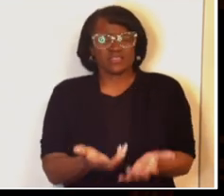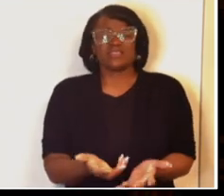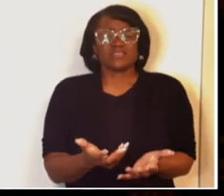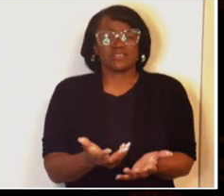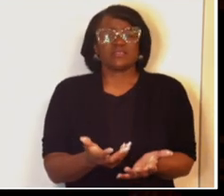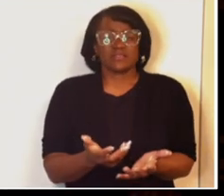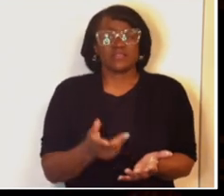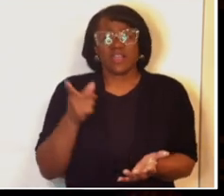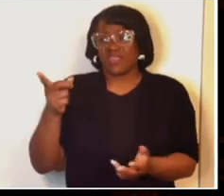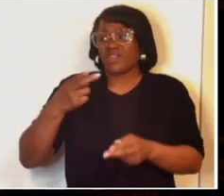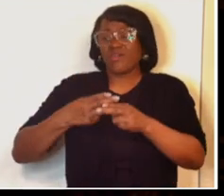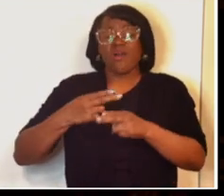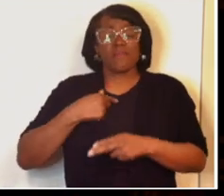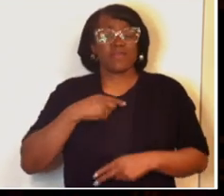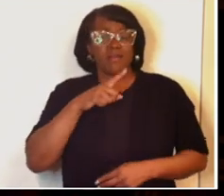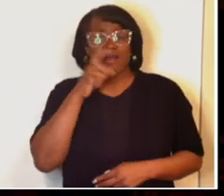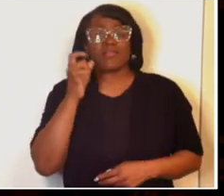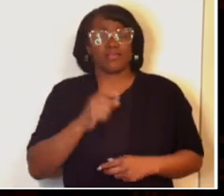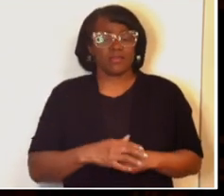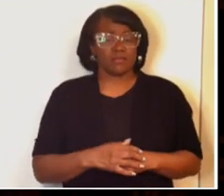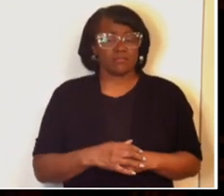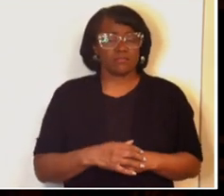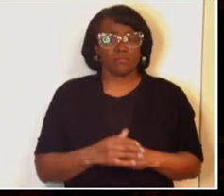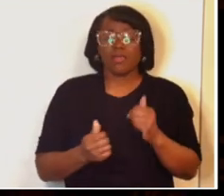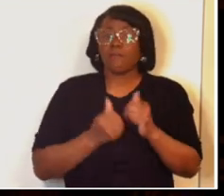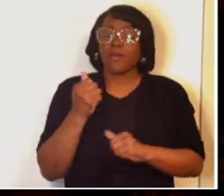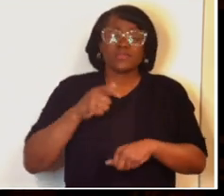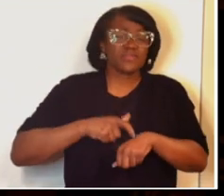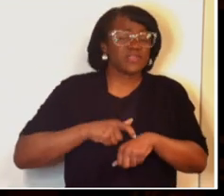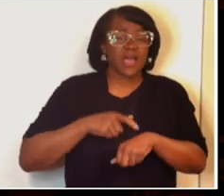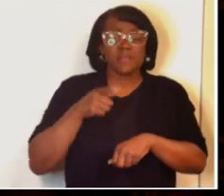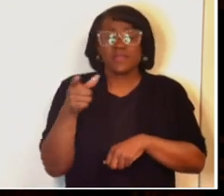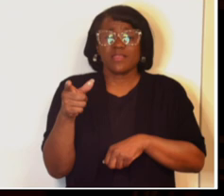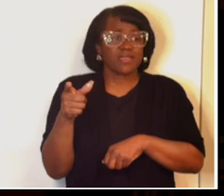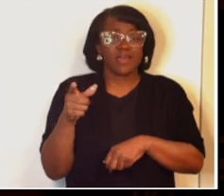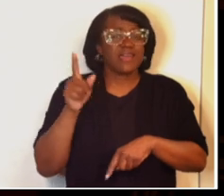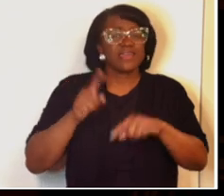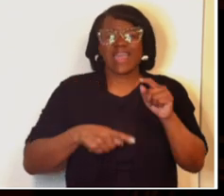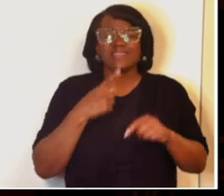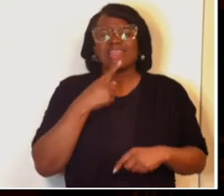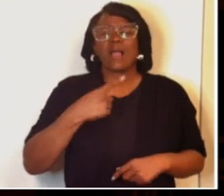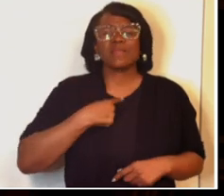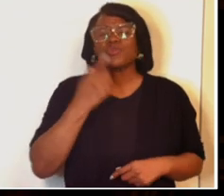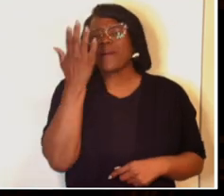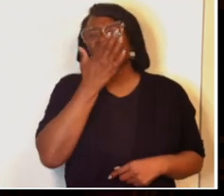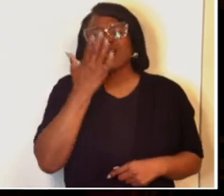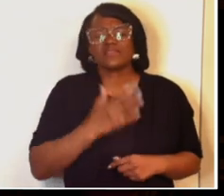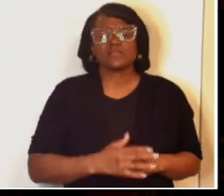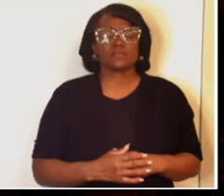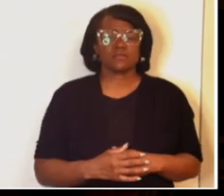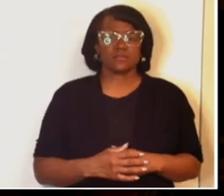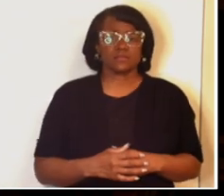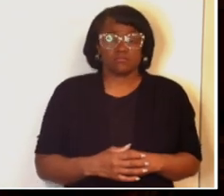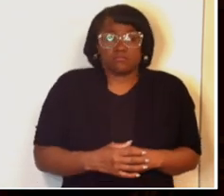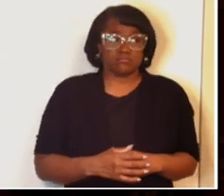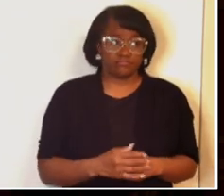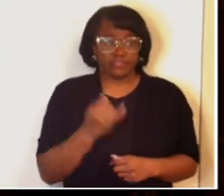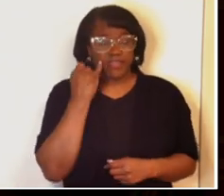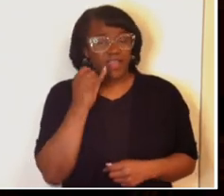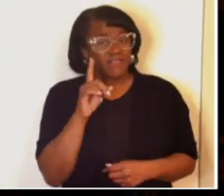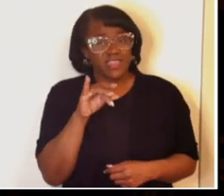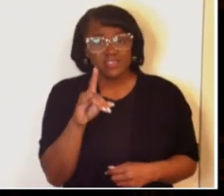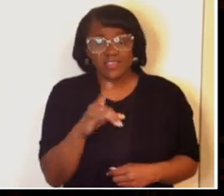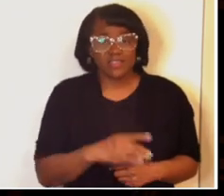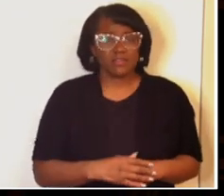call me ugly. Most of the time, they can't say it to my face. And even if they did,